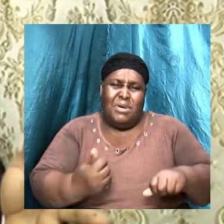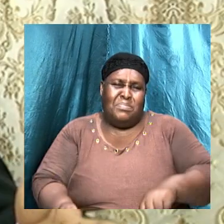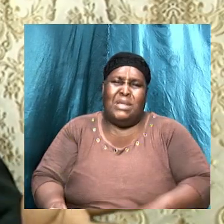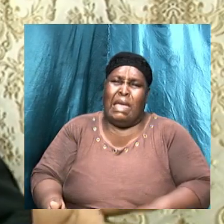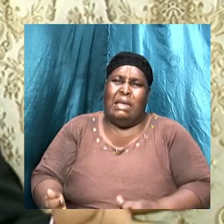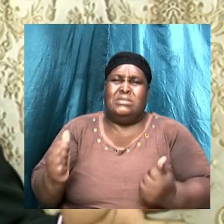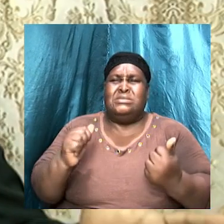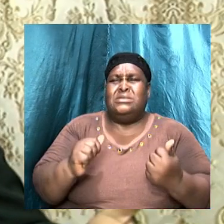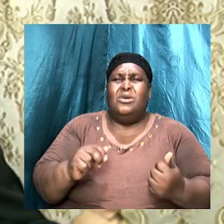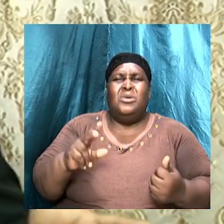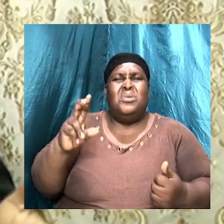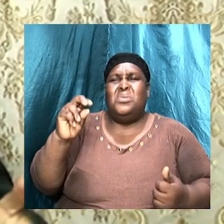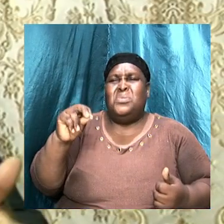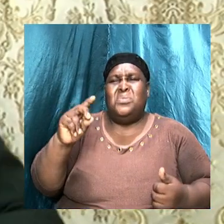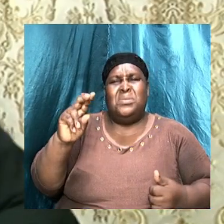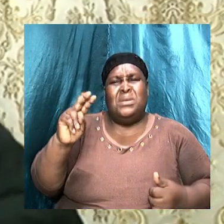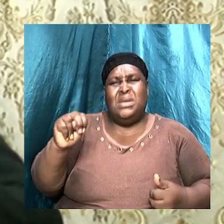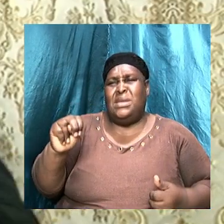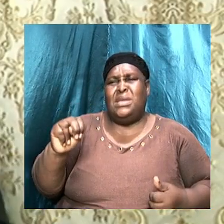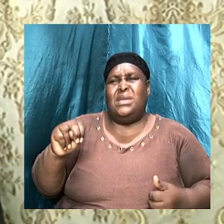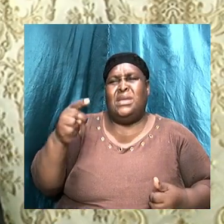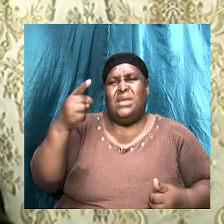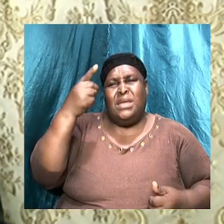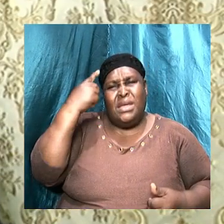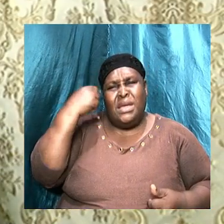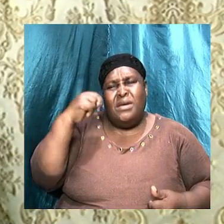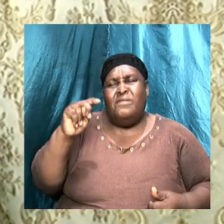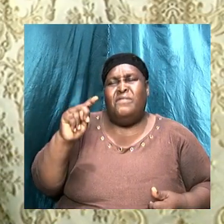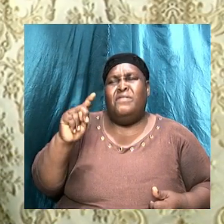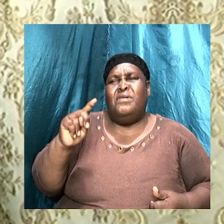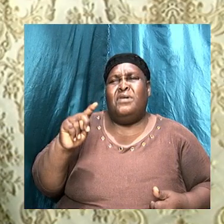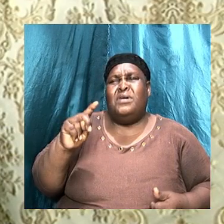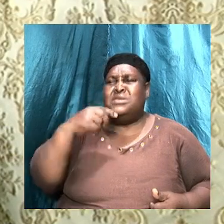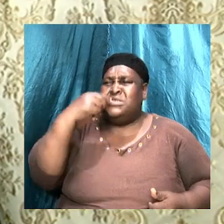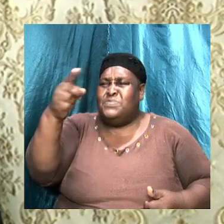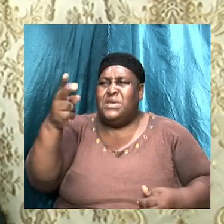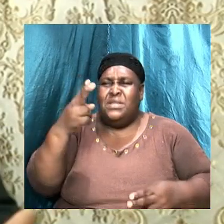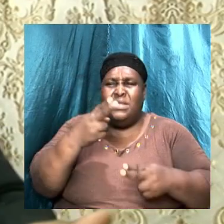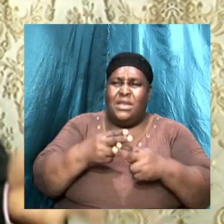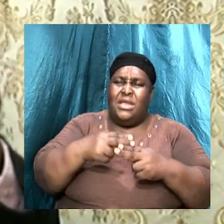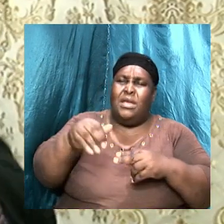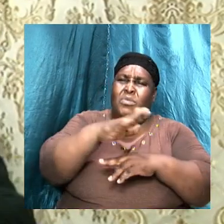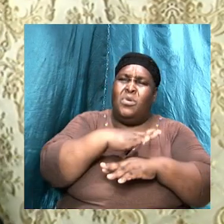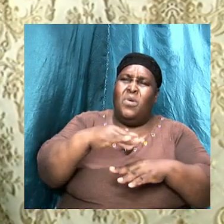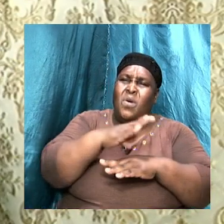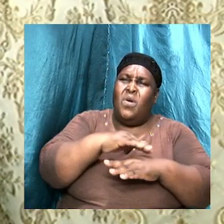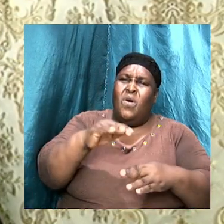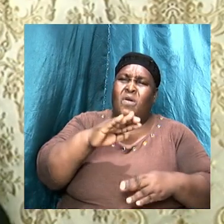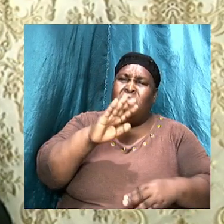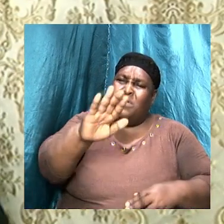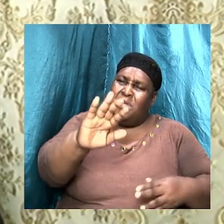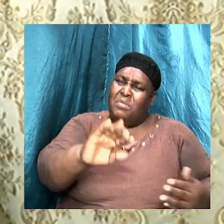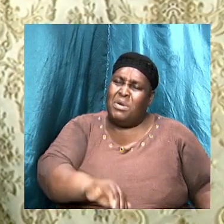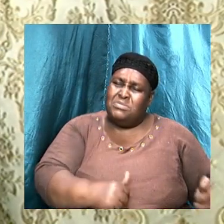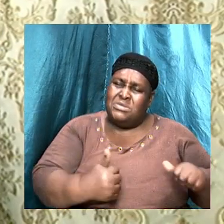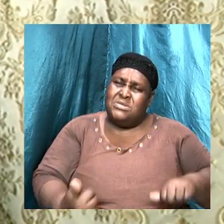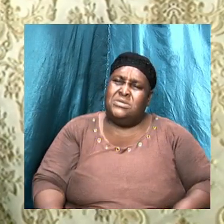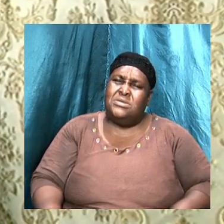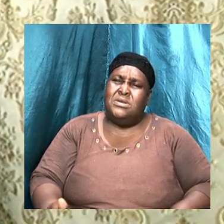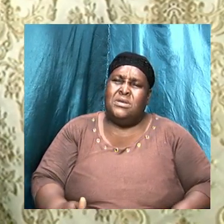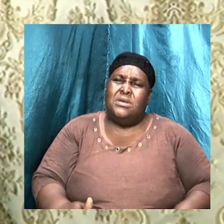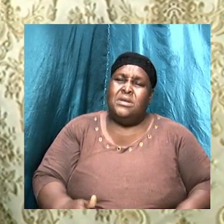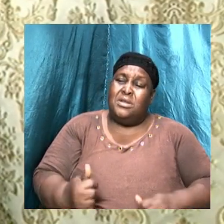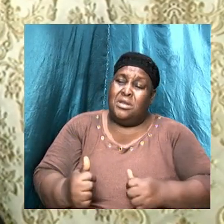there is no need for us to evoke the name over you. So here's what you do now. Just receive the Holy Ghost. But the apostle